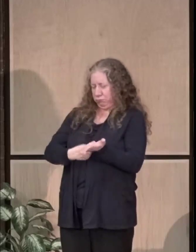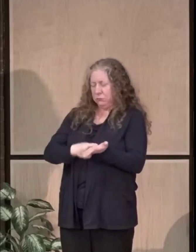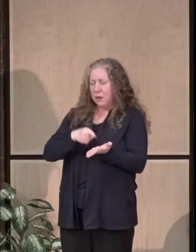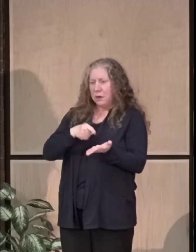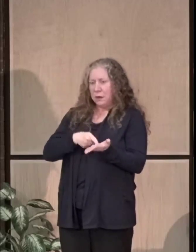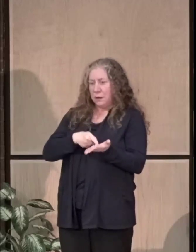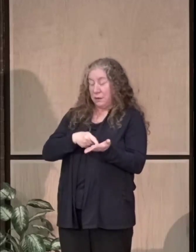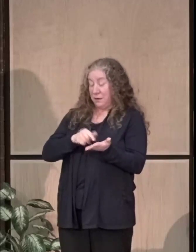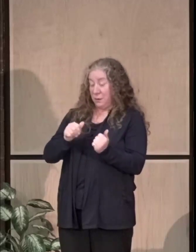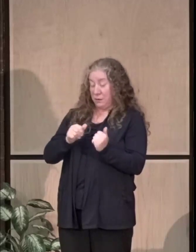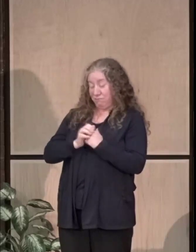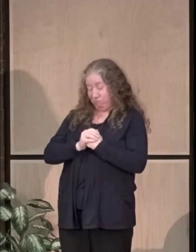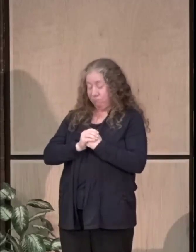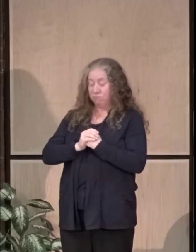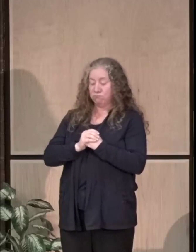under this